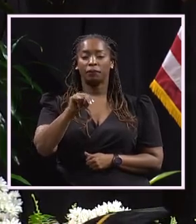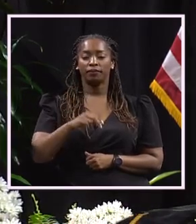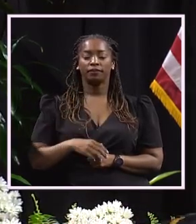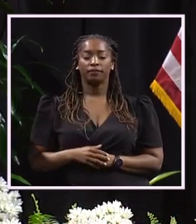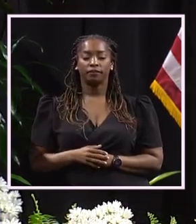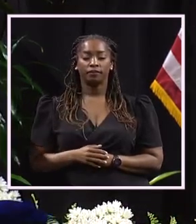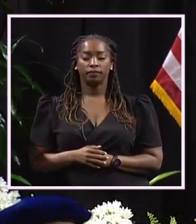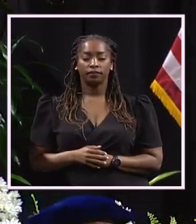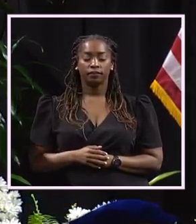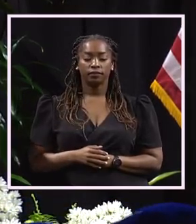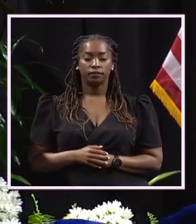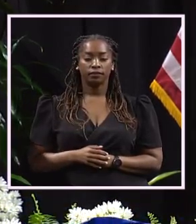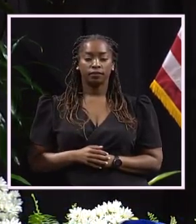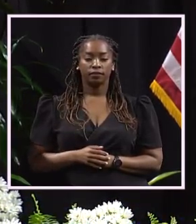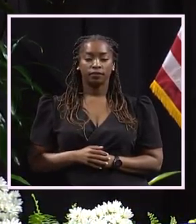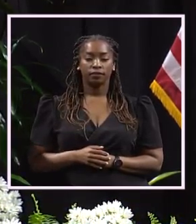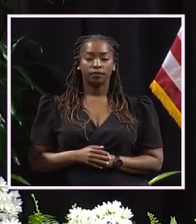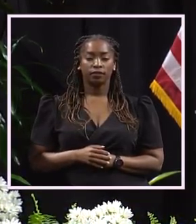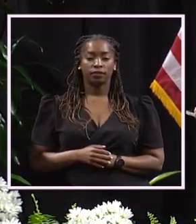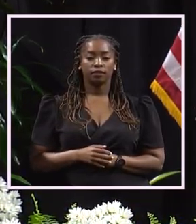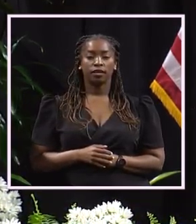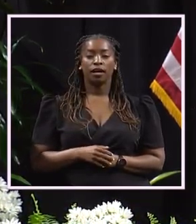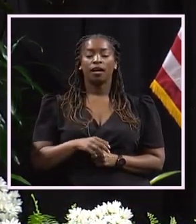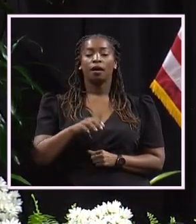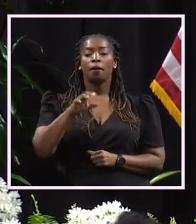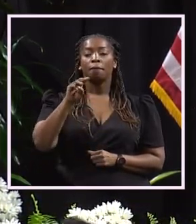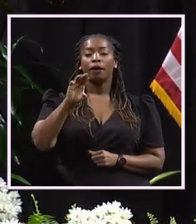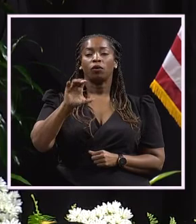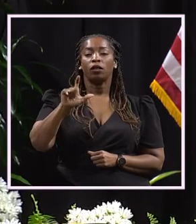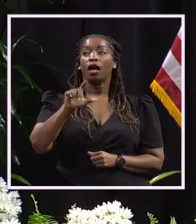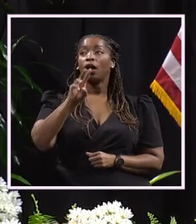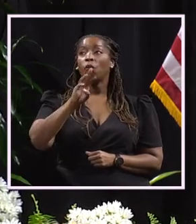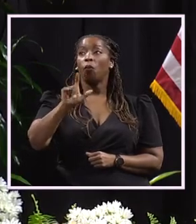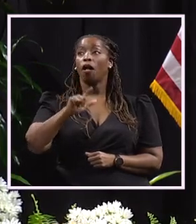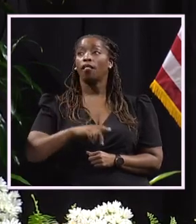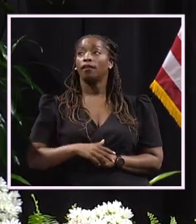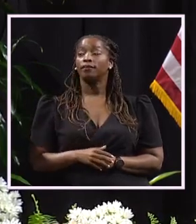Nia Awal, magna cum laude.